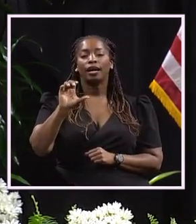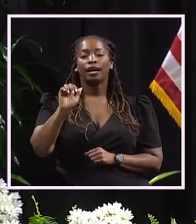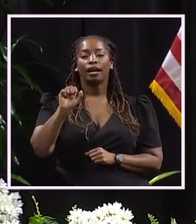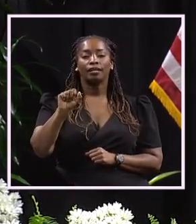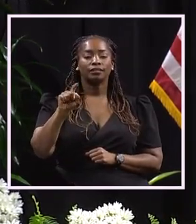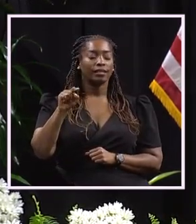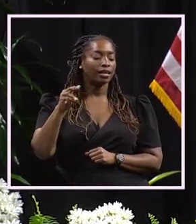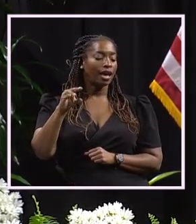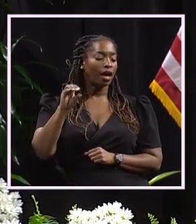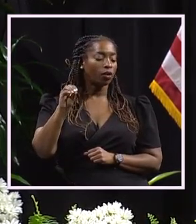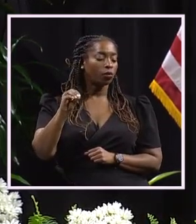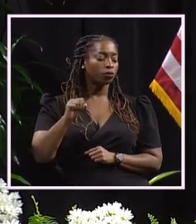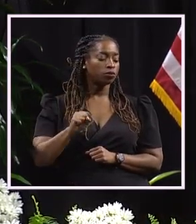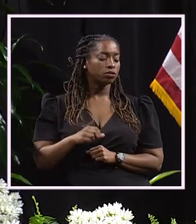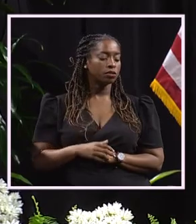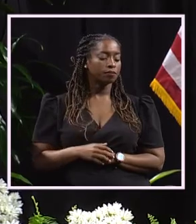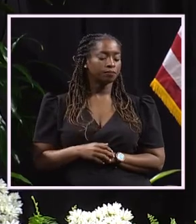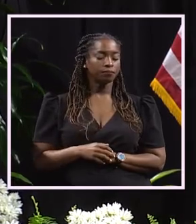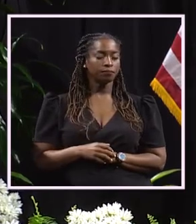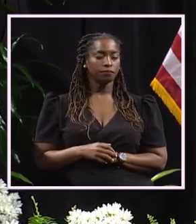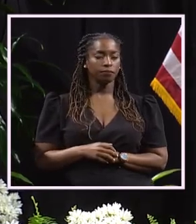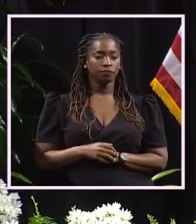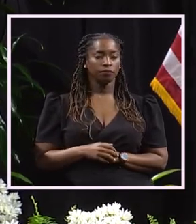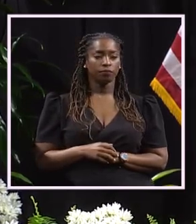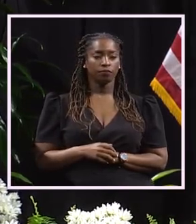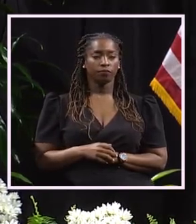Aguirre Ornelas,